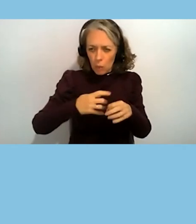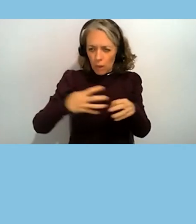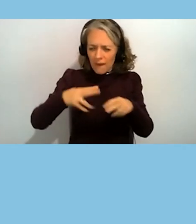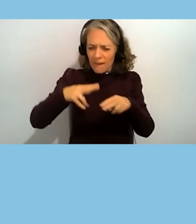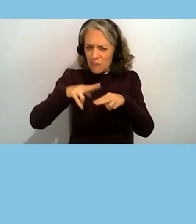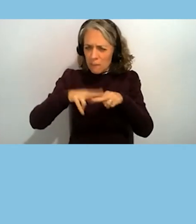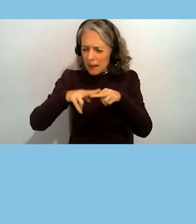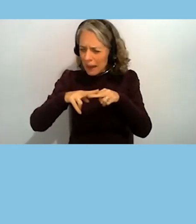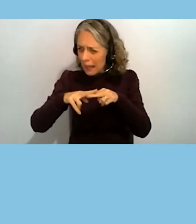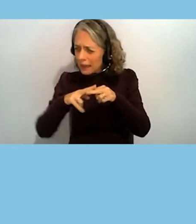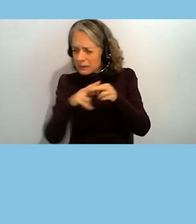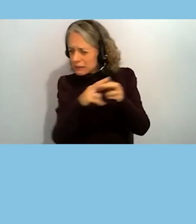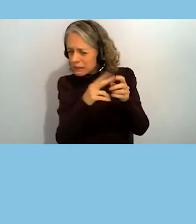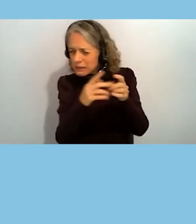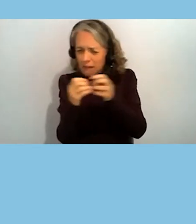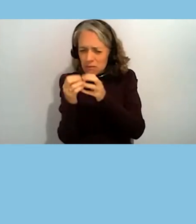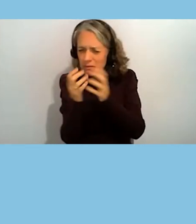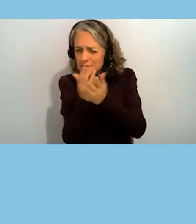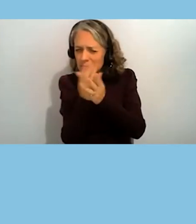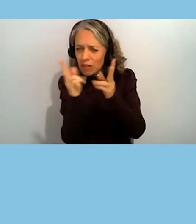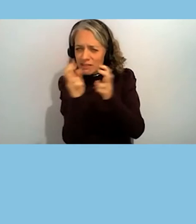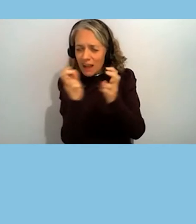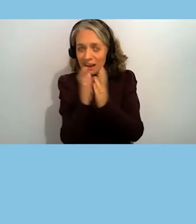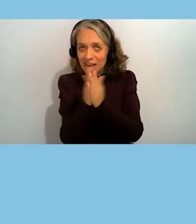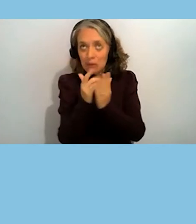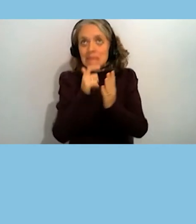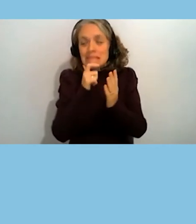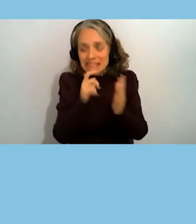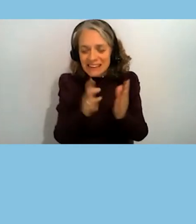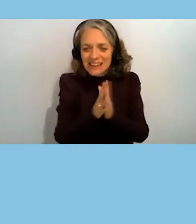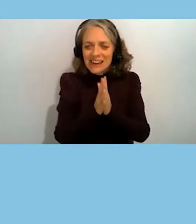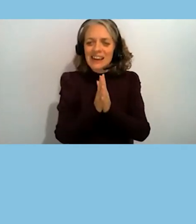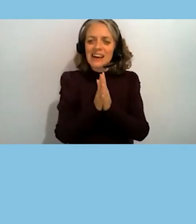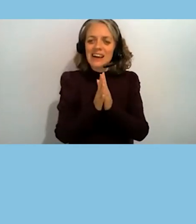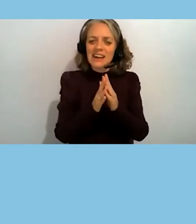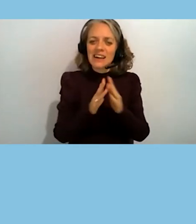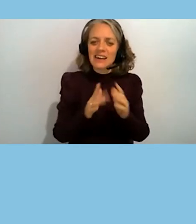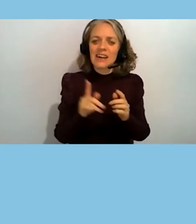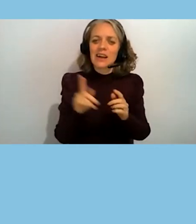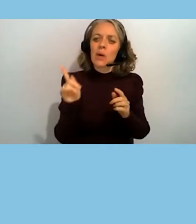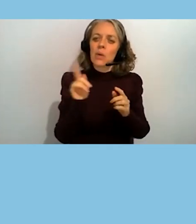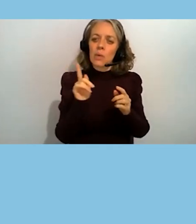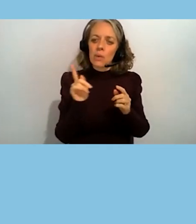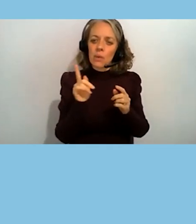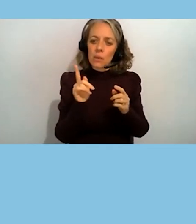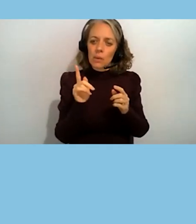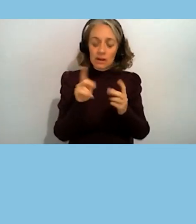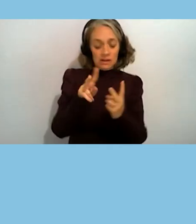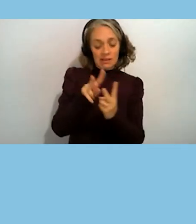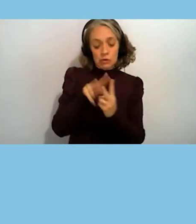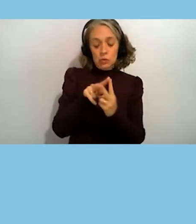the title of the book. Wow. And what's really great about reading these two